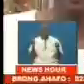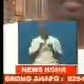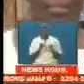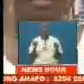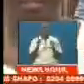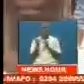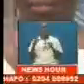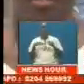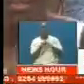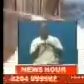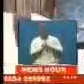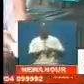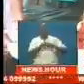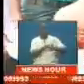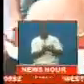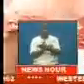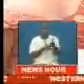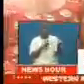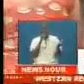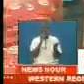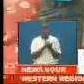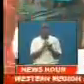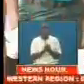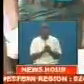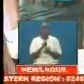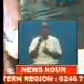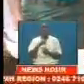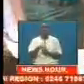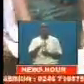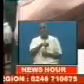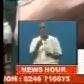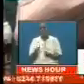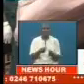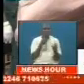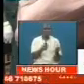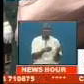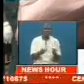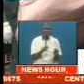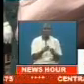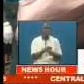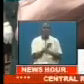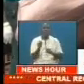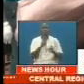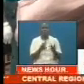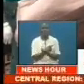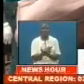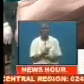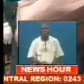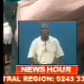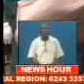entry points. Security agencies say effective strategies must be put in place for the safety of Ghanaians.